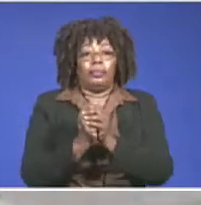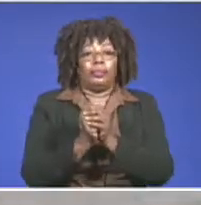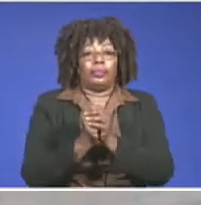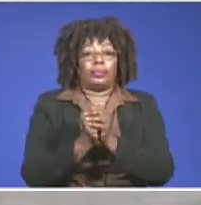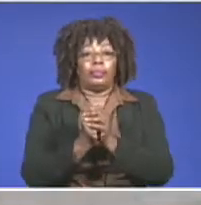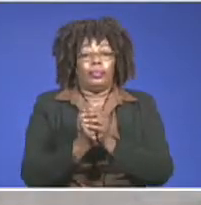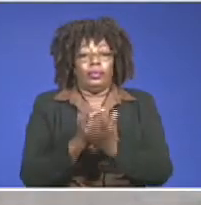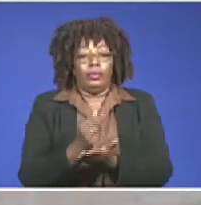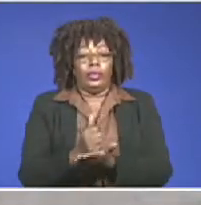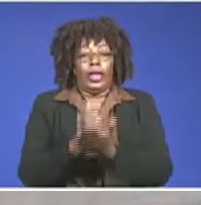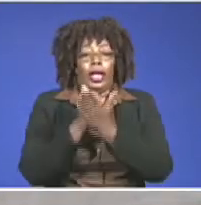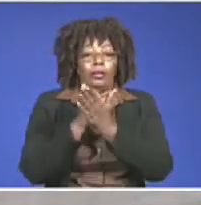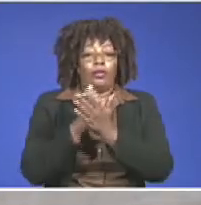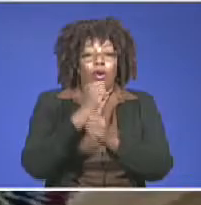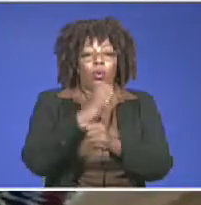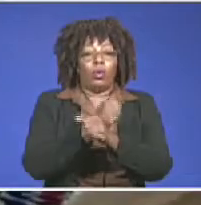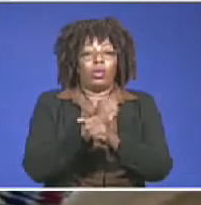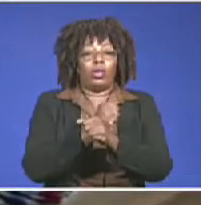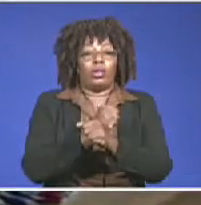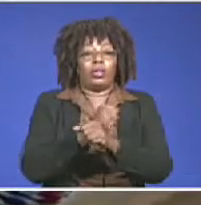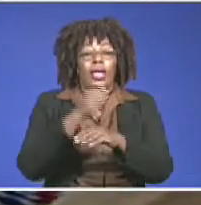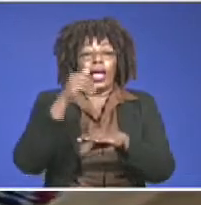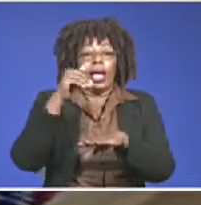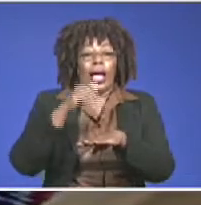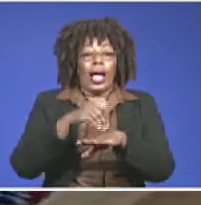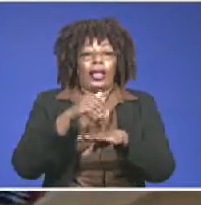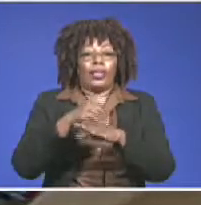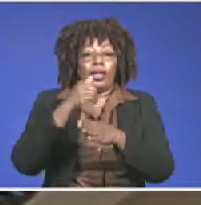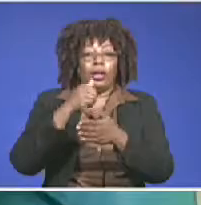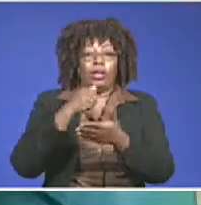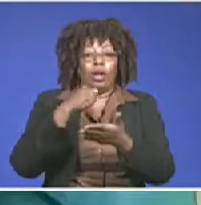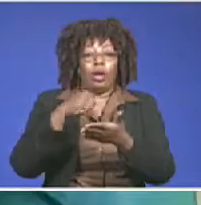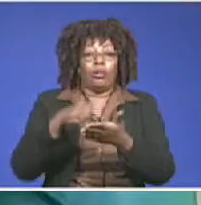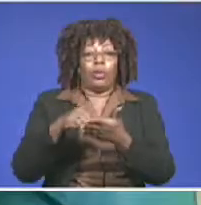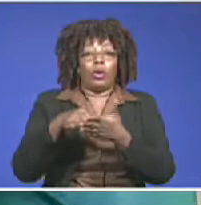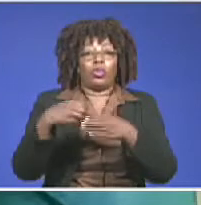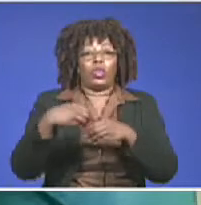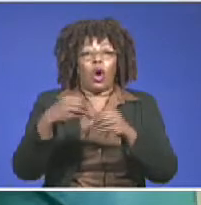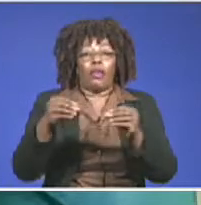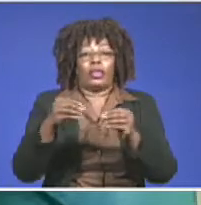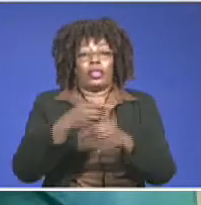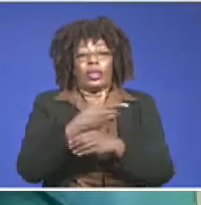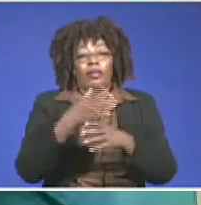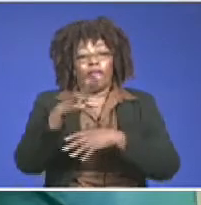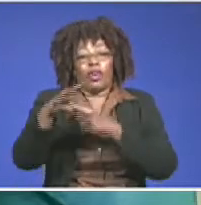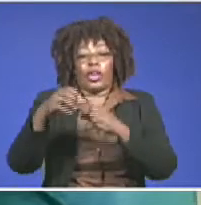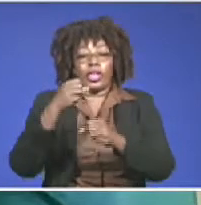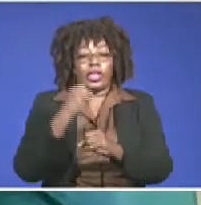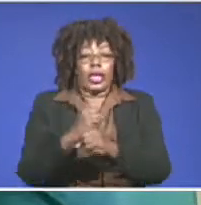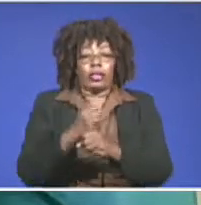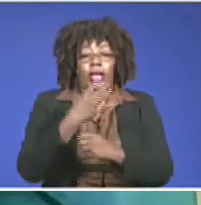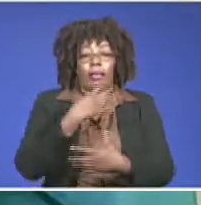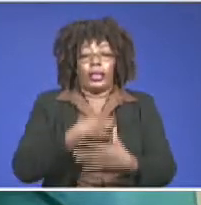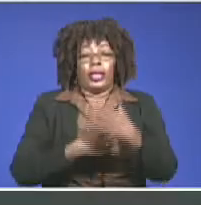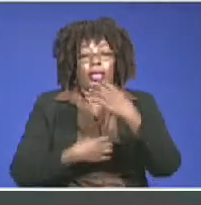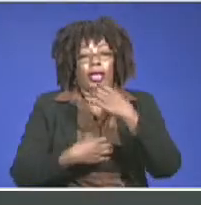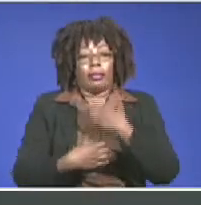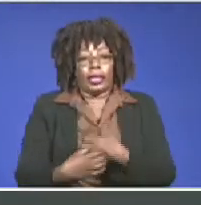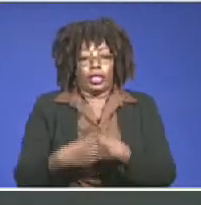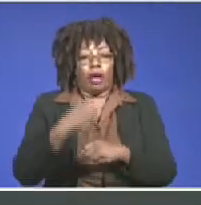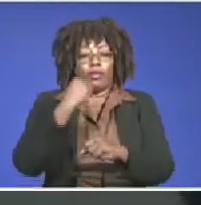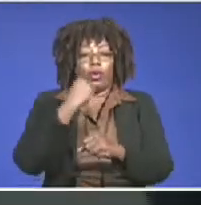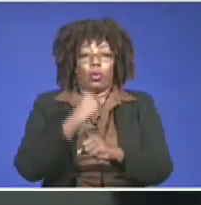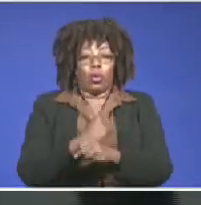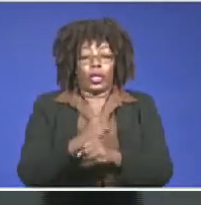Relief is on the way for employees at the General Post Office. For years, they have been complaining about poor working conditions at the East